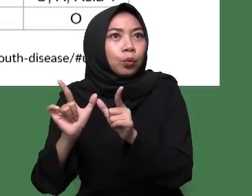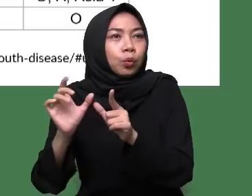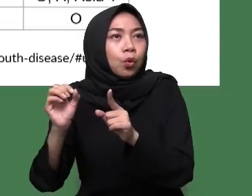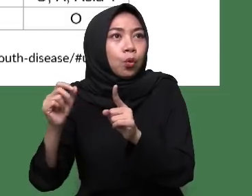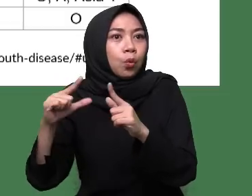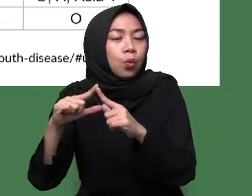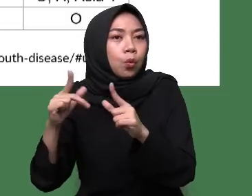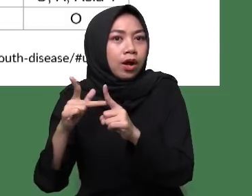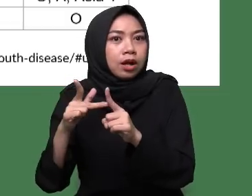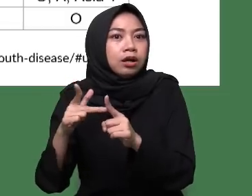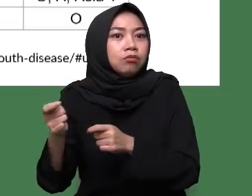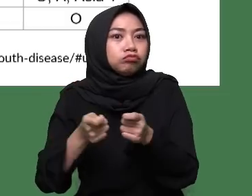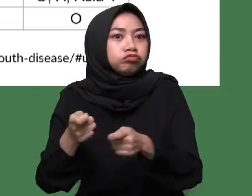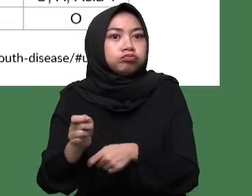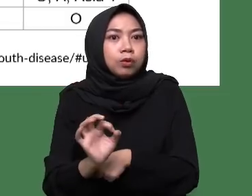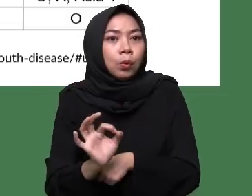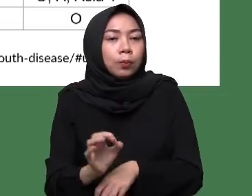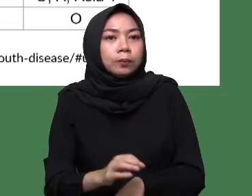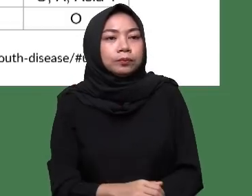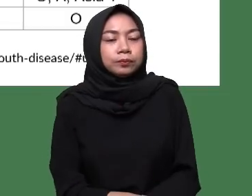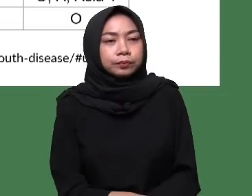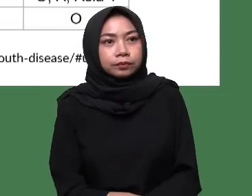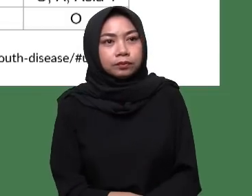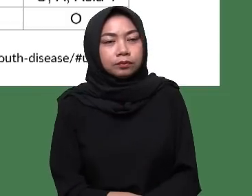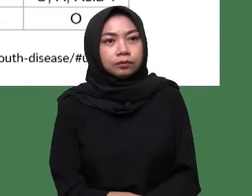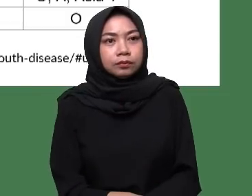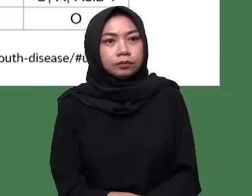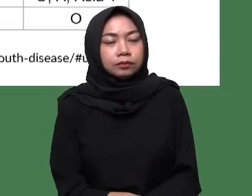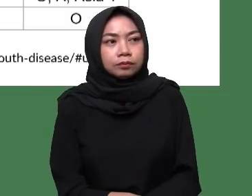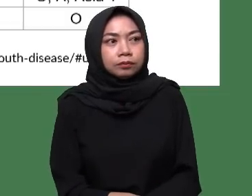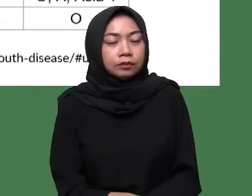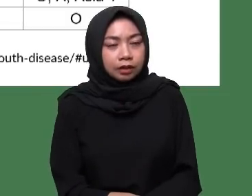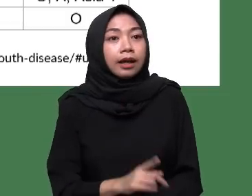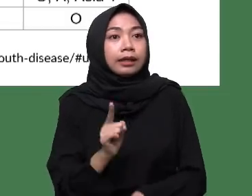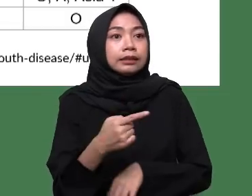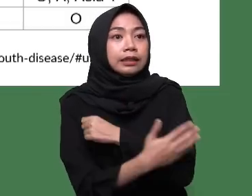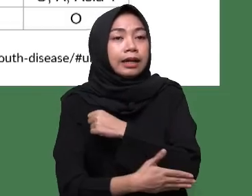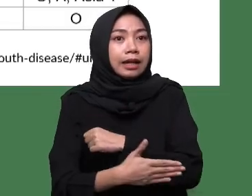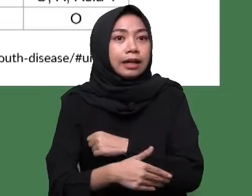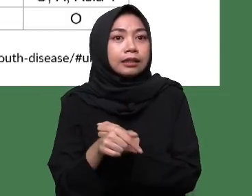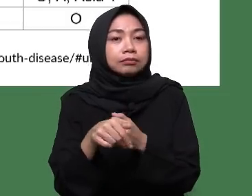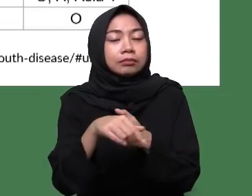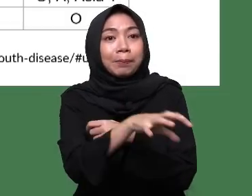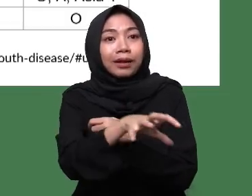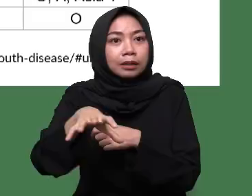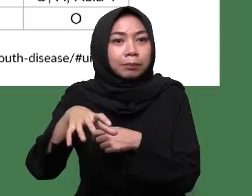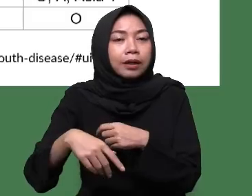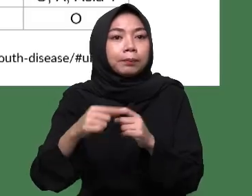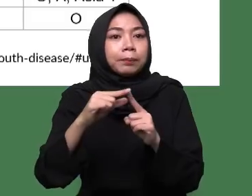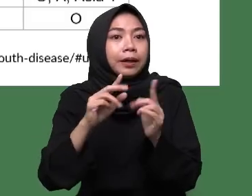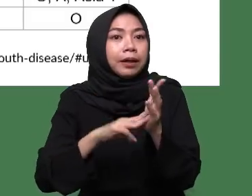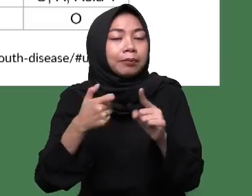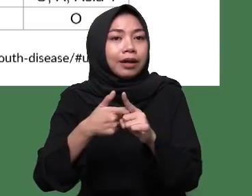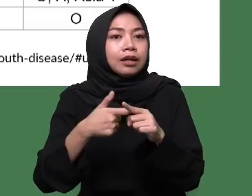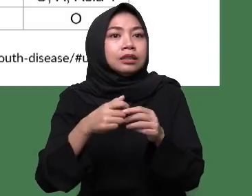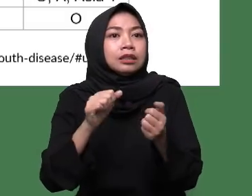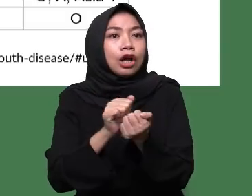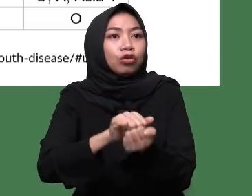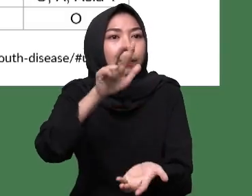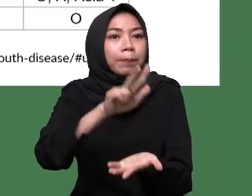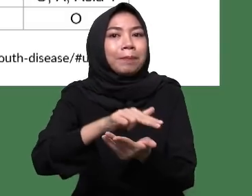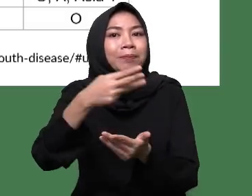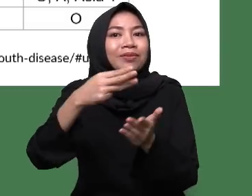In countries where not all zones and compartments are free from FMD, even though the disease has become endemic and